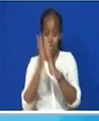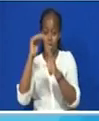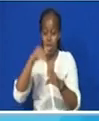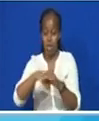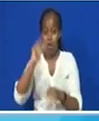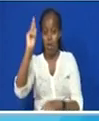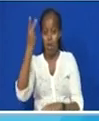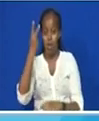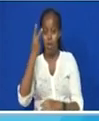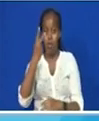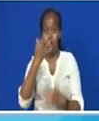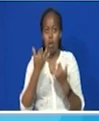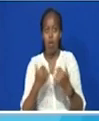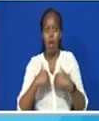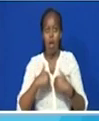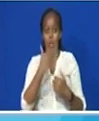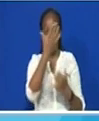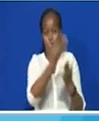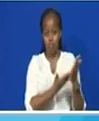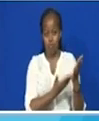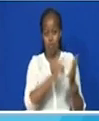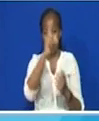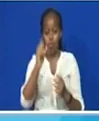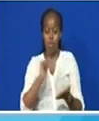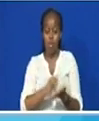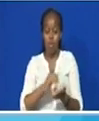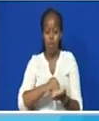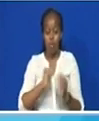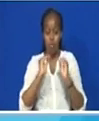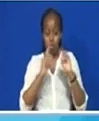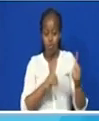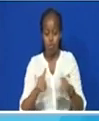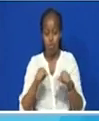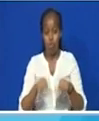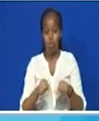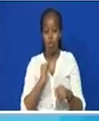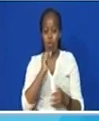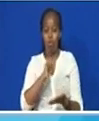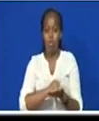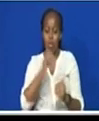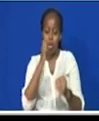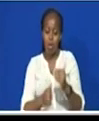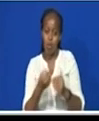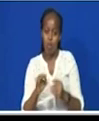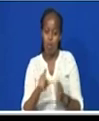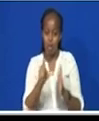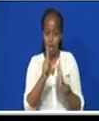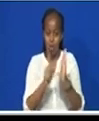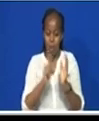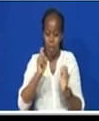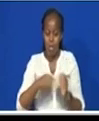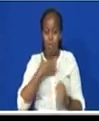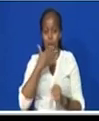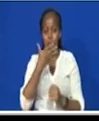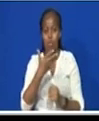the questions that we are going to look at today, so that at the end of the lesson, you should be able to answer the